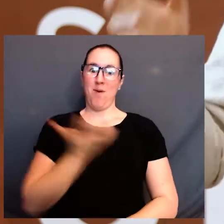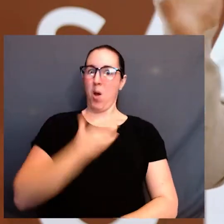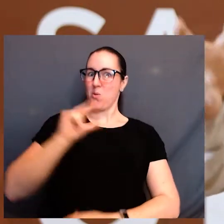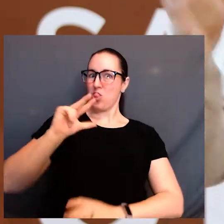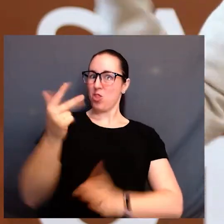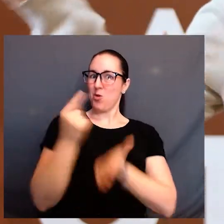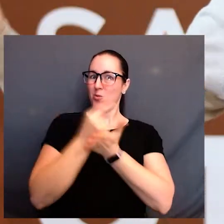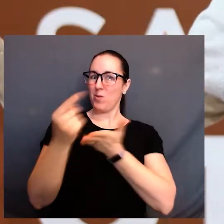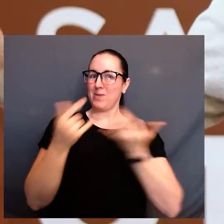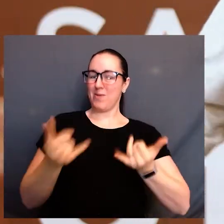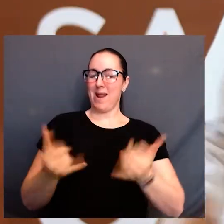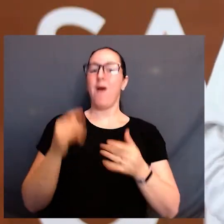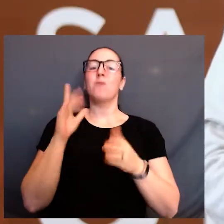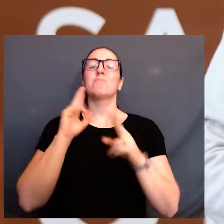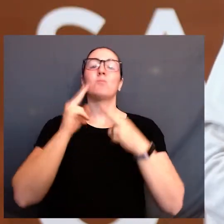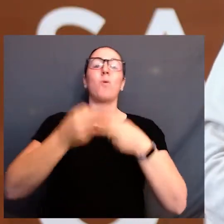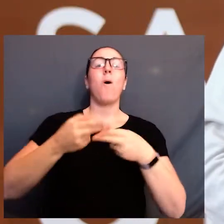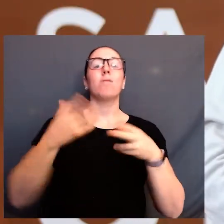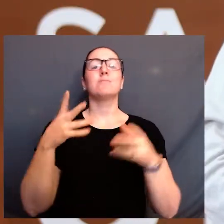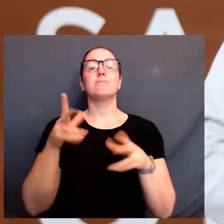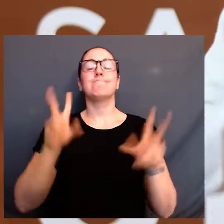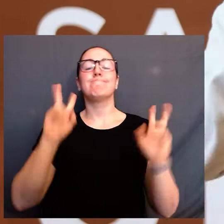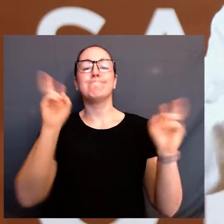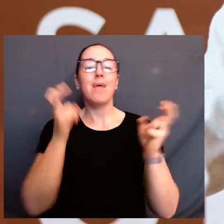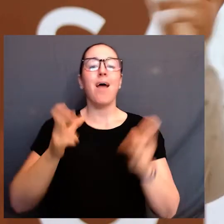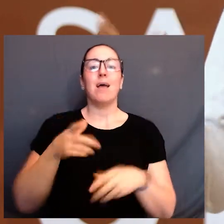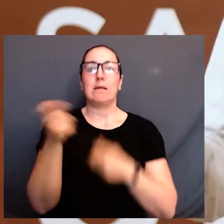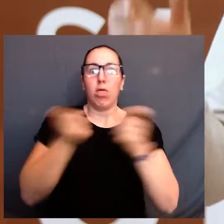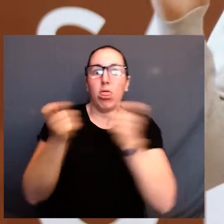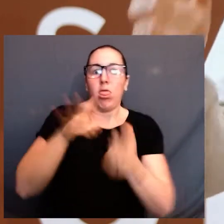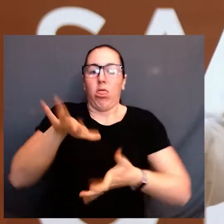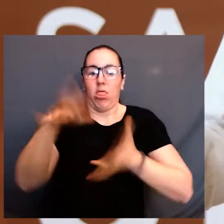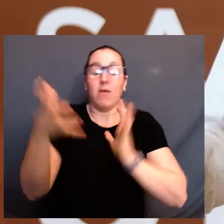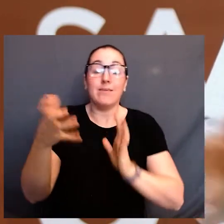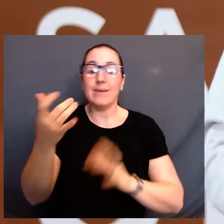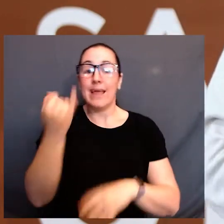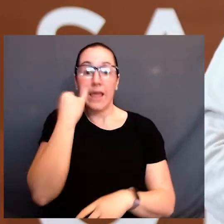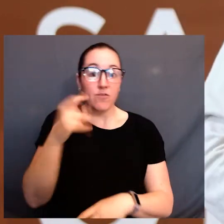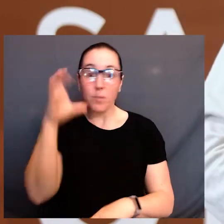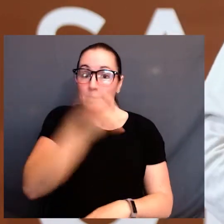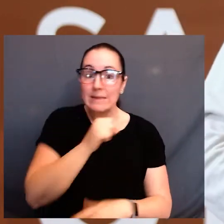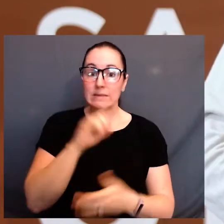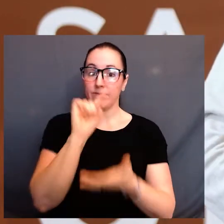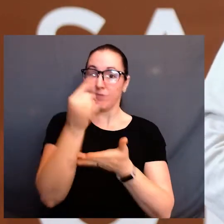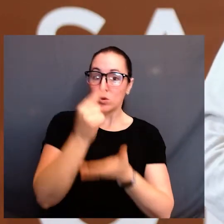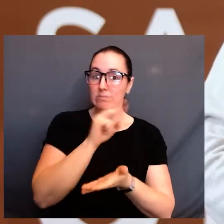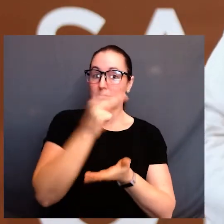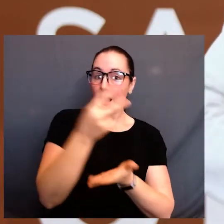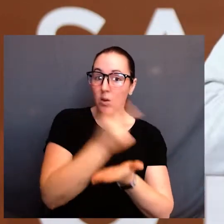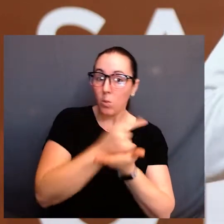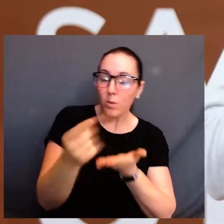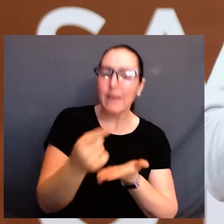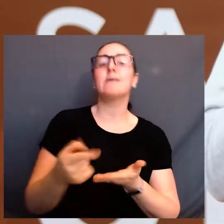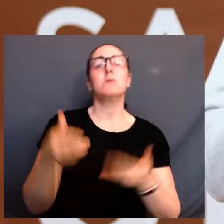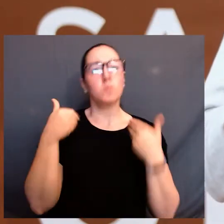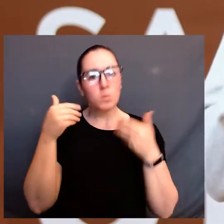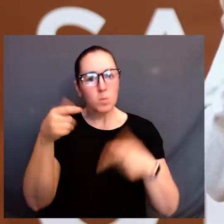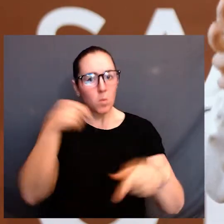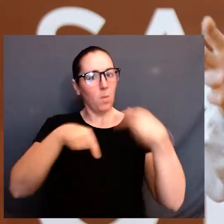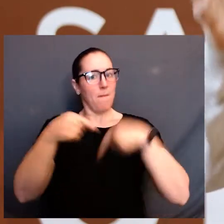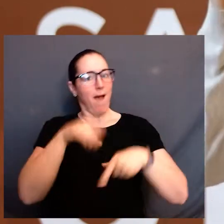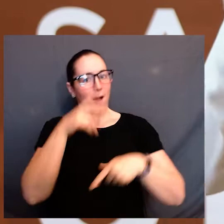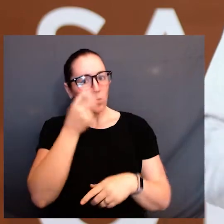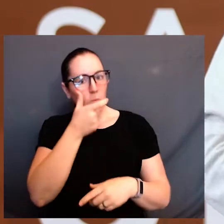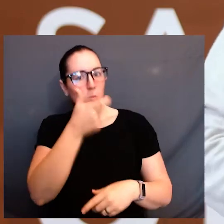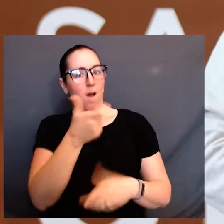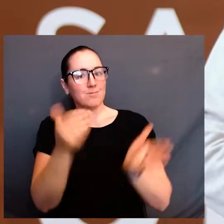series called Out of Control. Make sure you go back and check out week 1 and week 2 if you missed them. I've heard so many people share that ever since the series